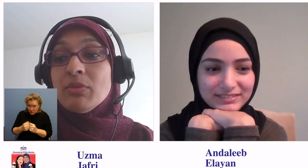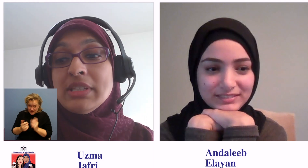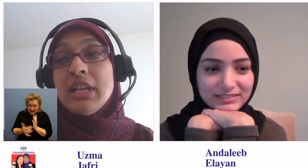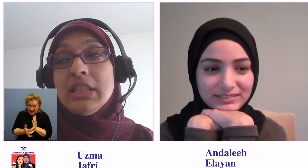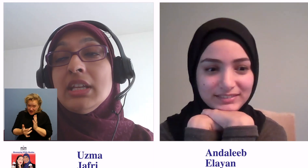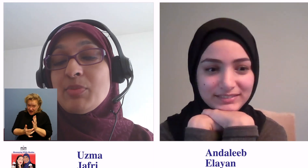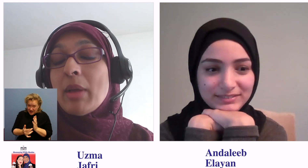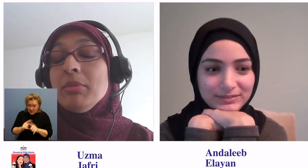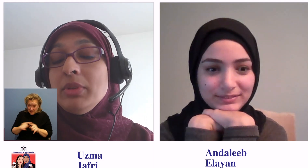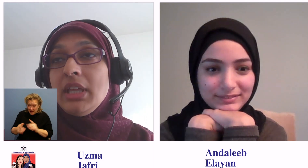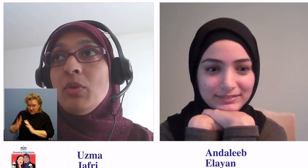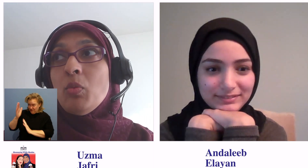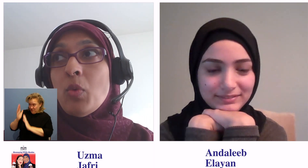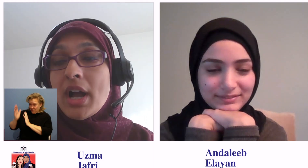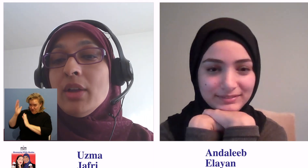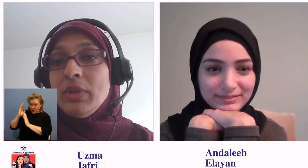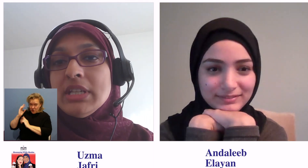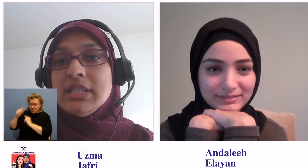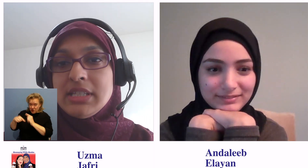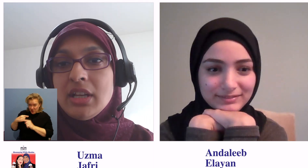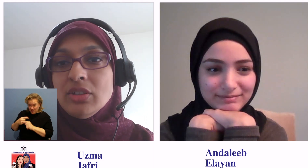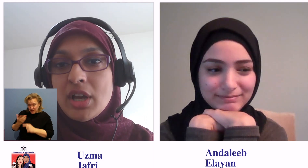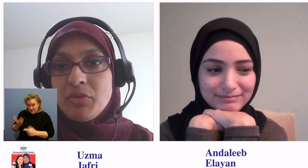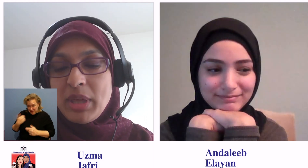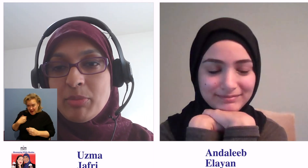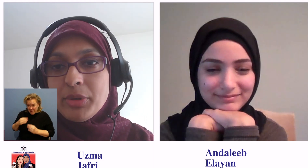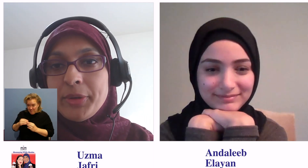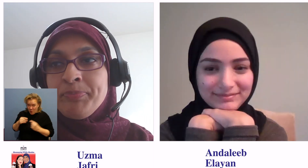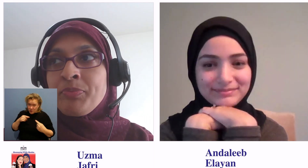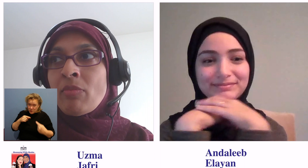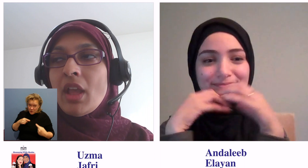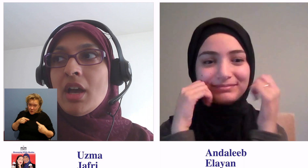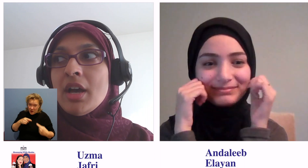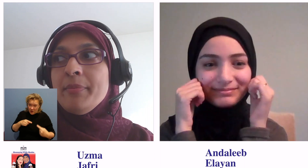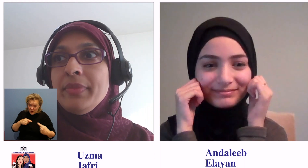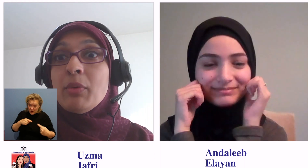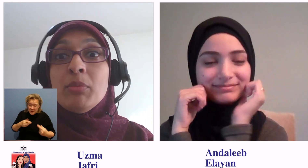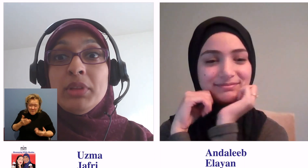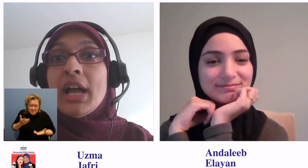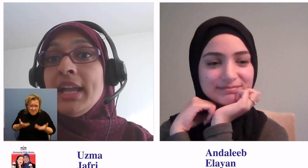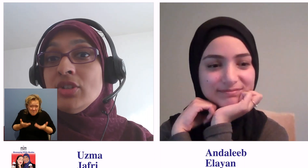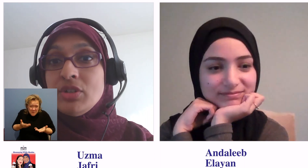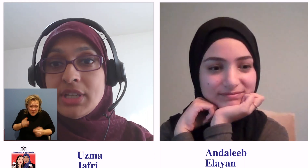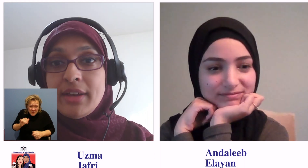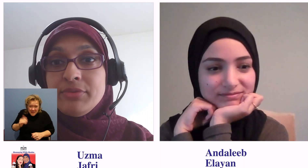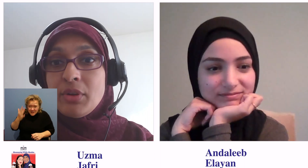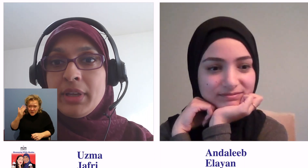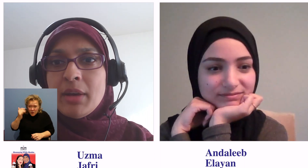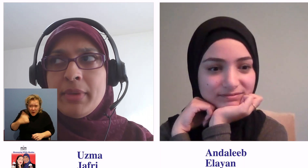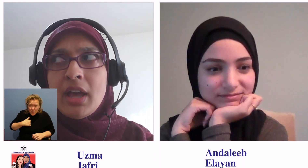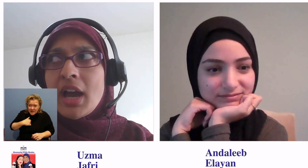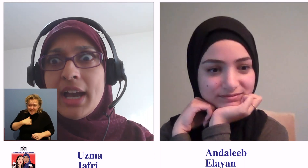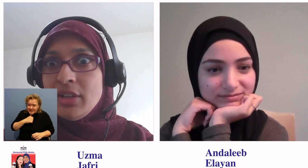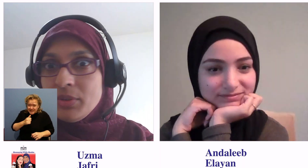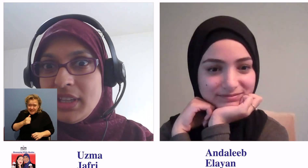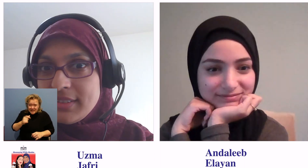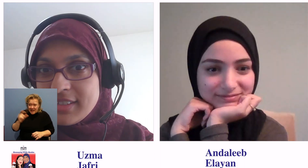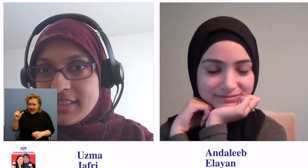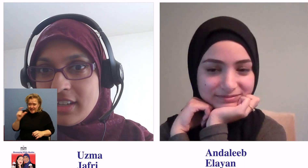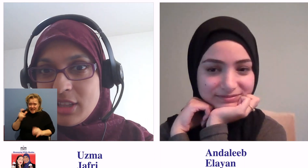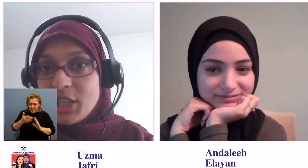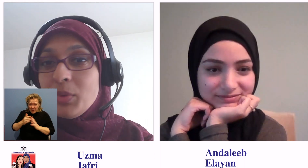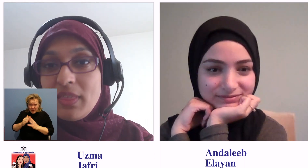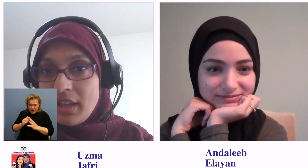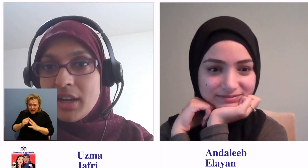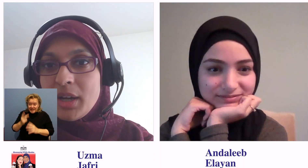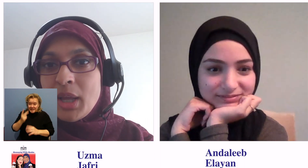you know, for that reason, I think it's probably why we didn't see a lot of people, um, that were blind or deaf growing up. I know they